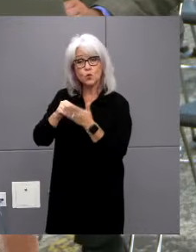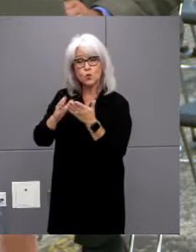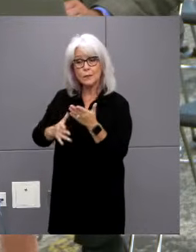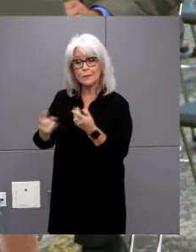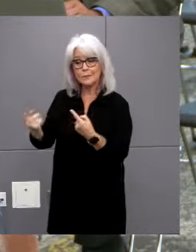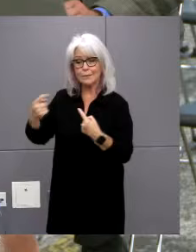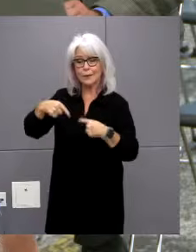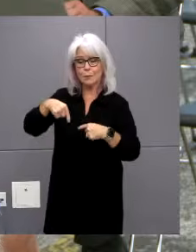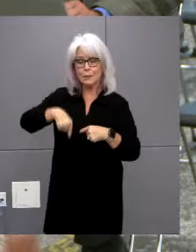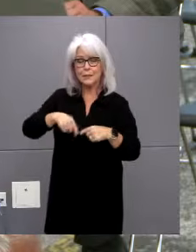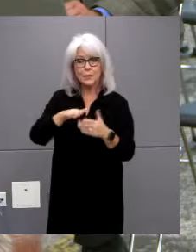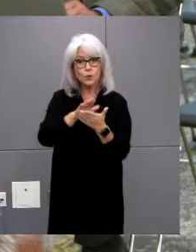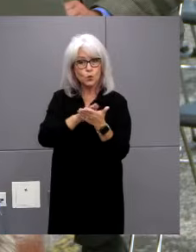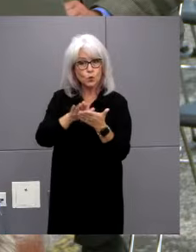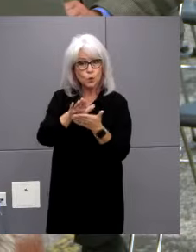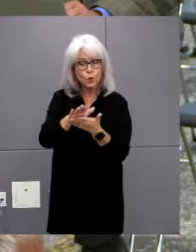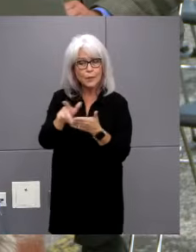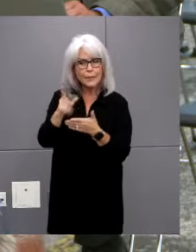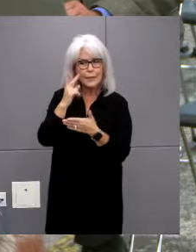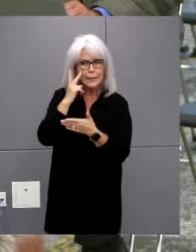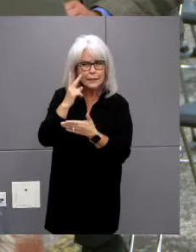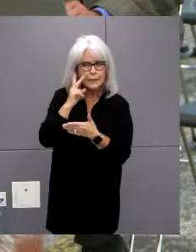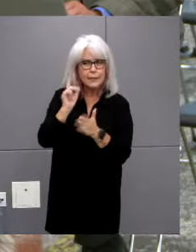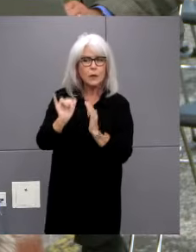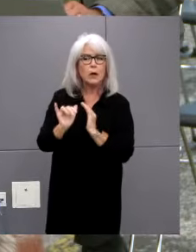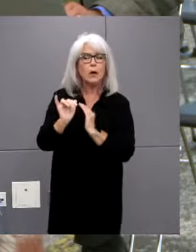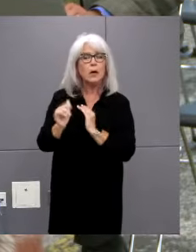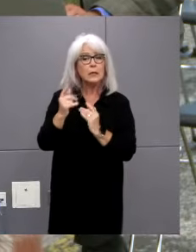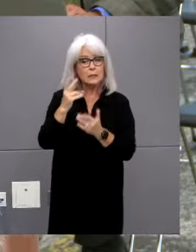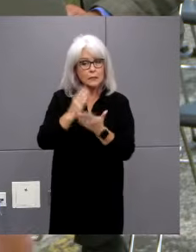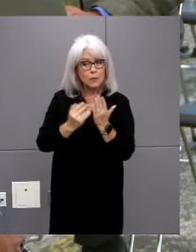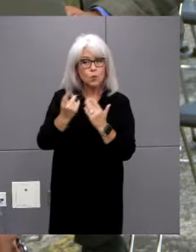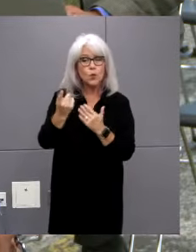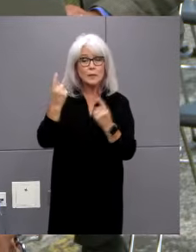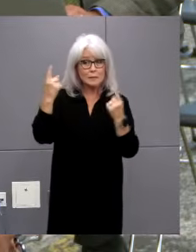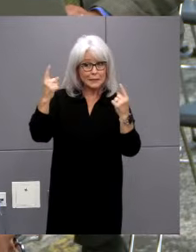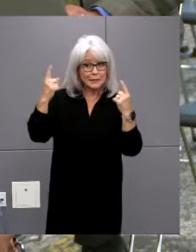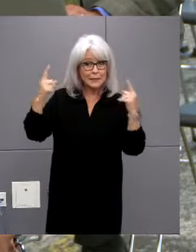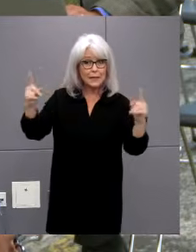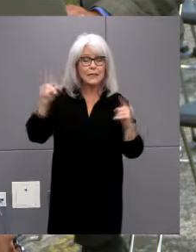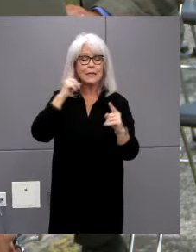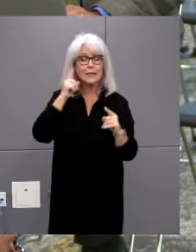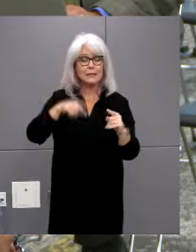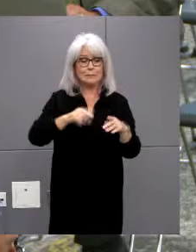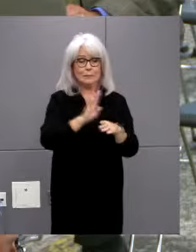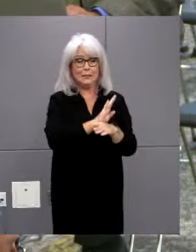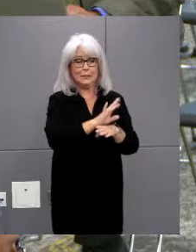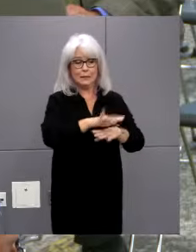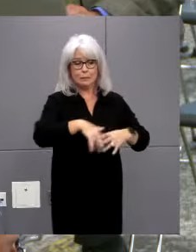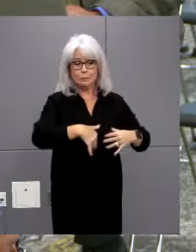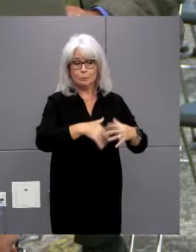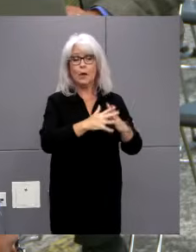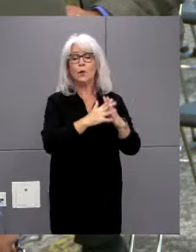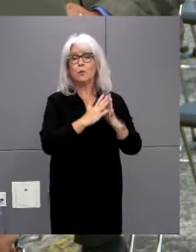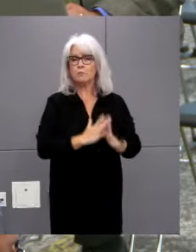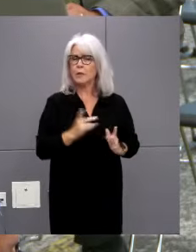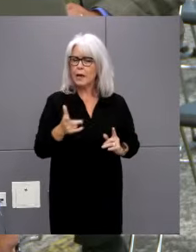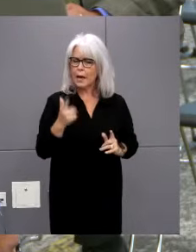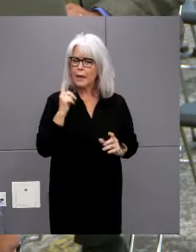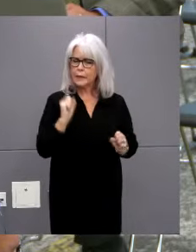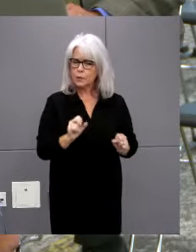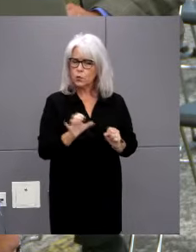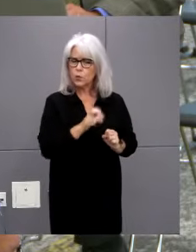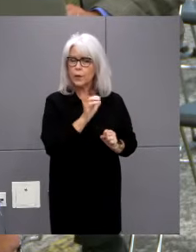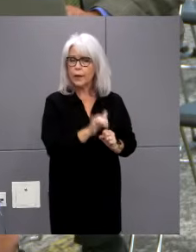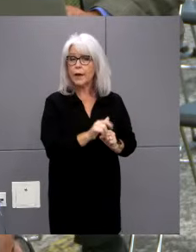school and they see someone that's gone through and had success as an entrepreneur, not only do they say, hey, I can do that too,